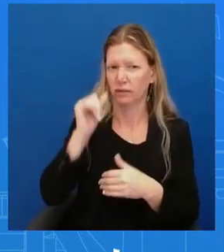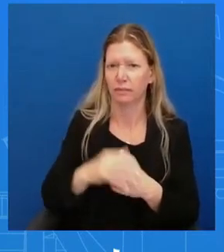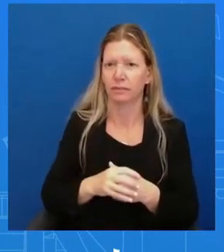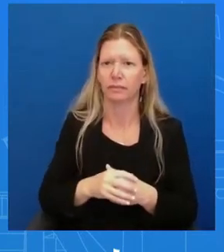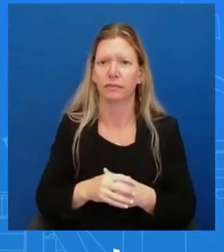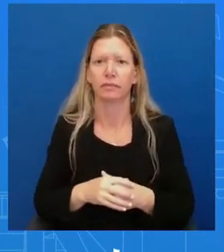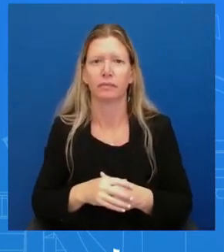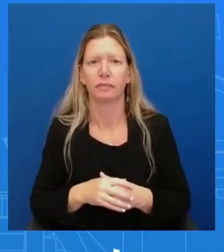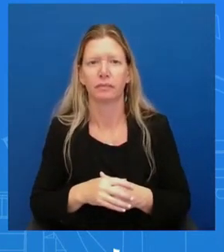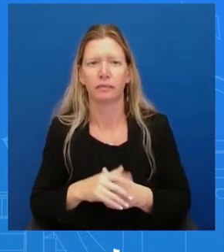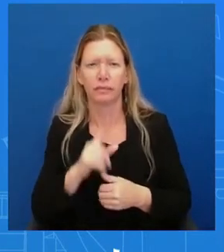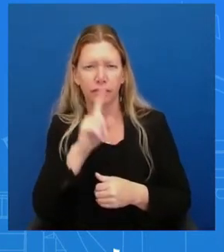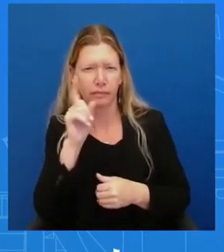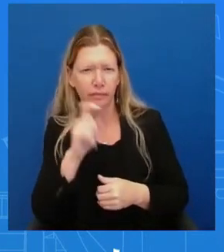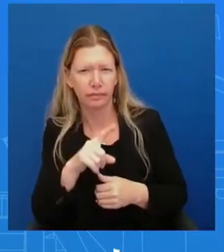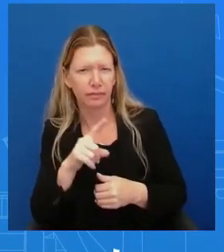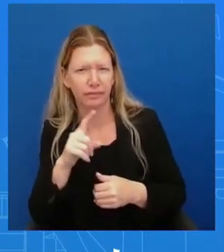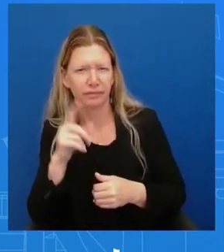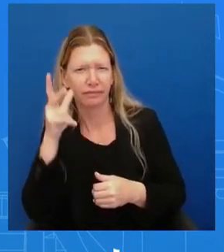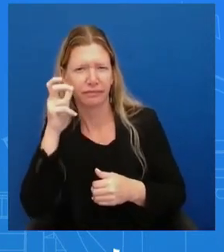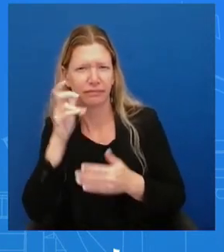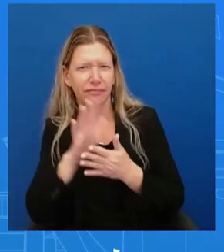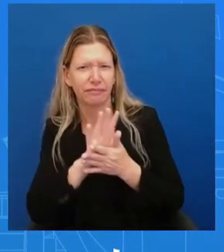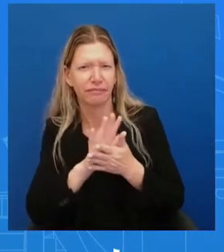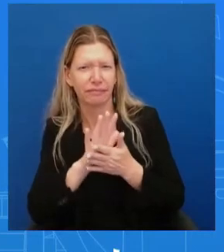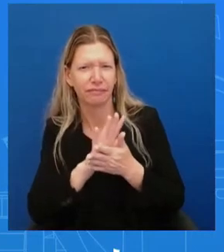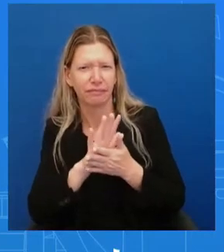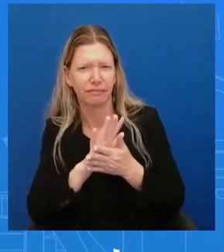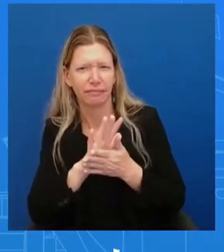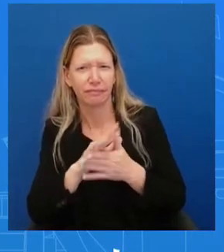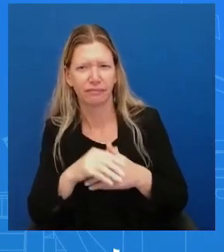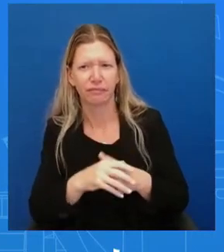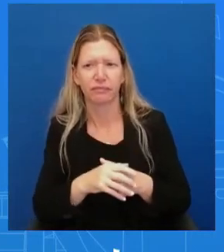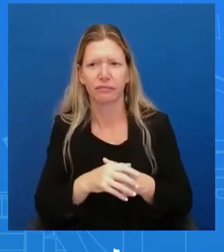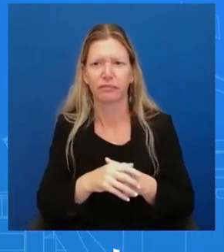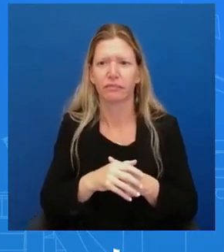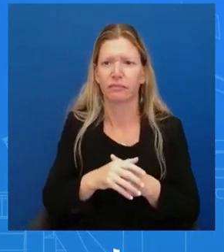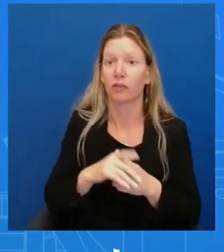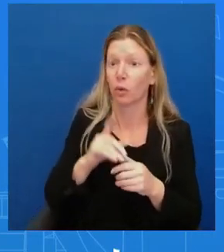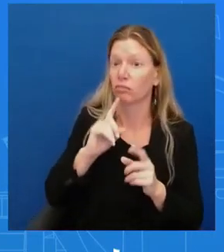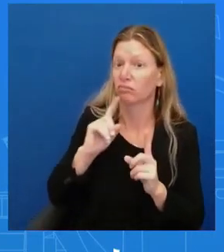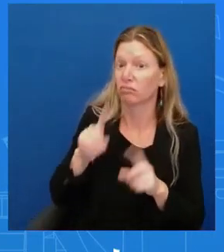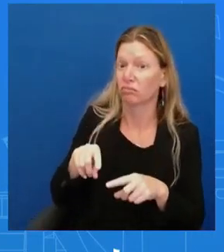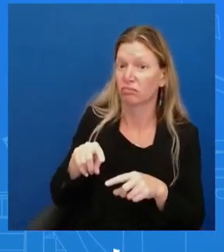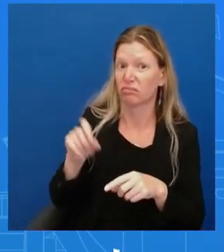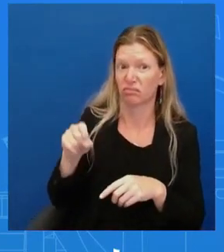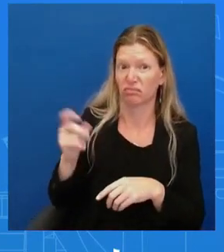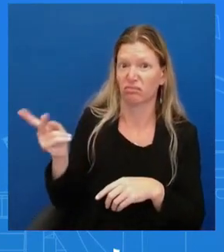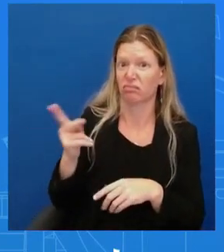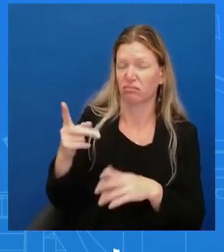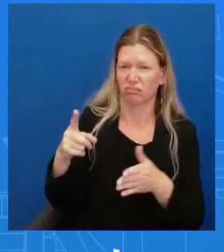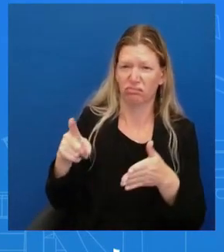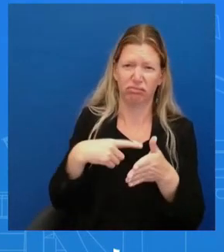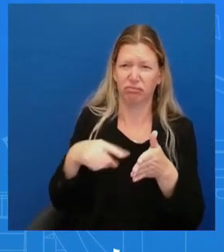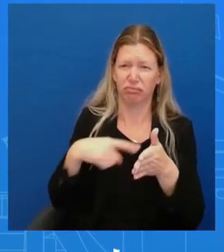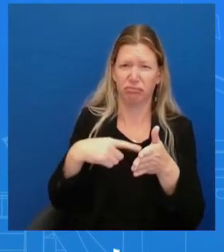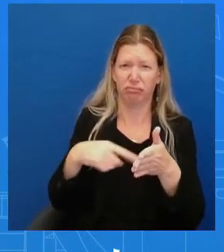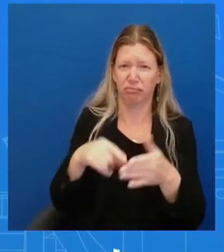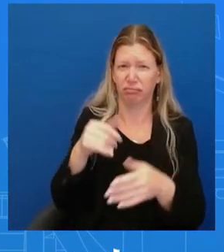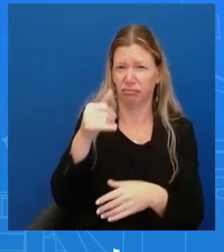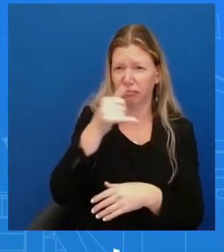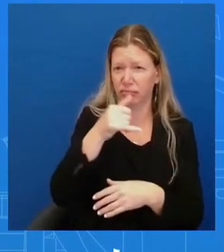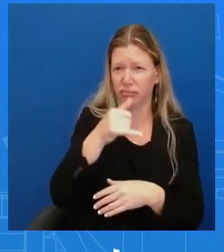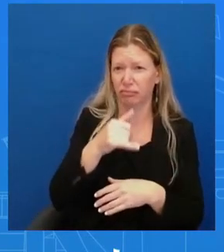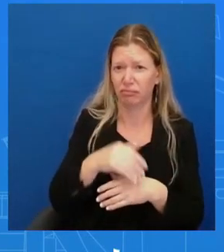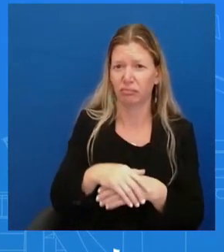mean, Karen could speak to her question, but they've been under attack. There was the DEI comment on the mayor. There's been other really